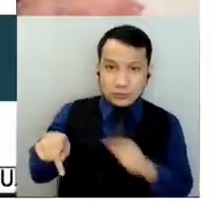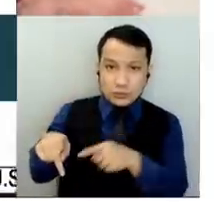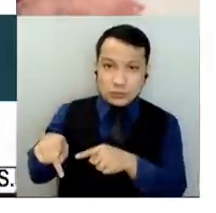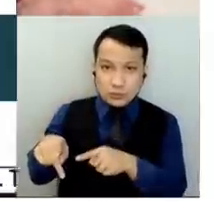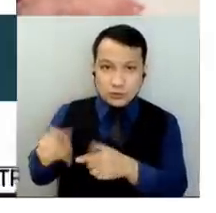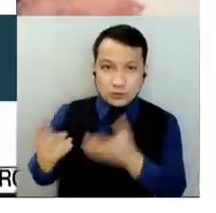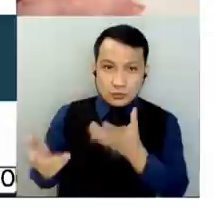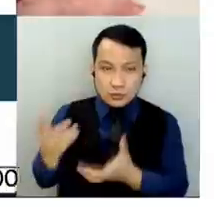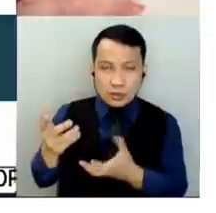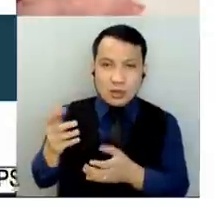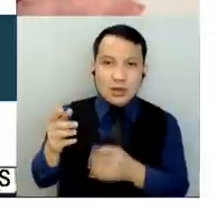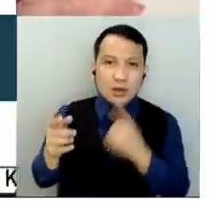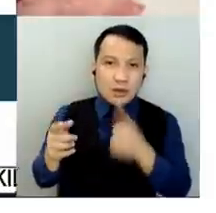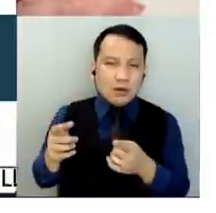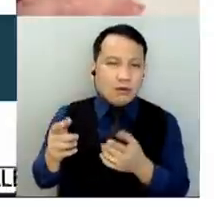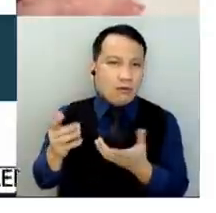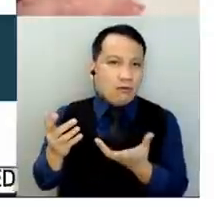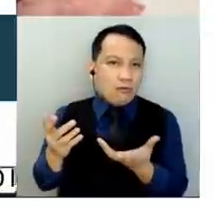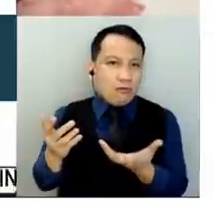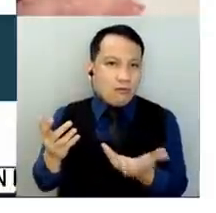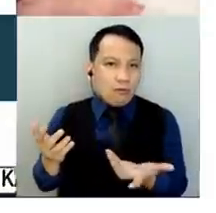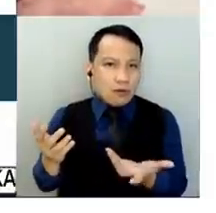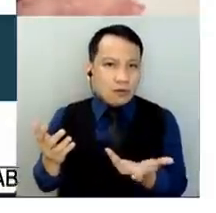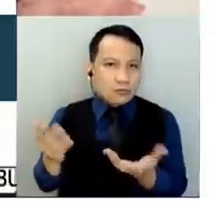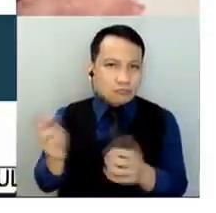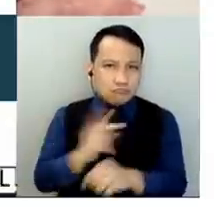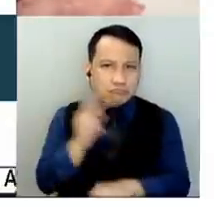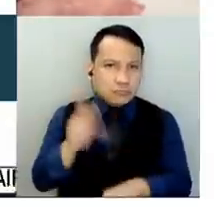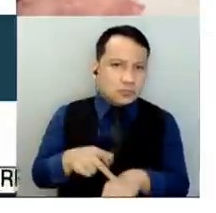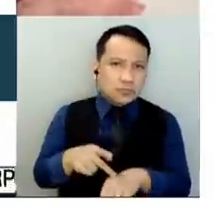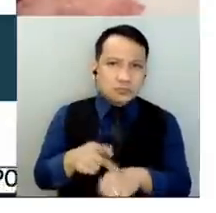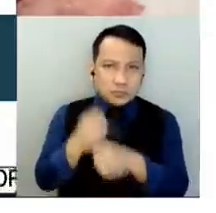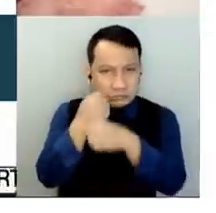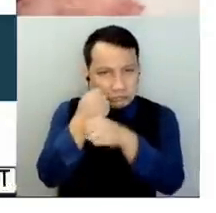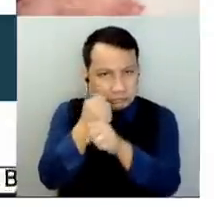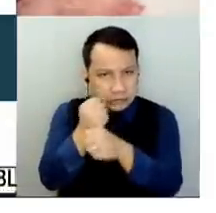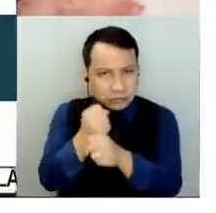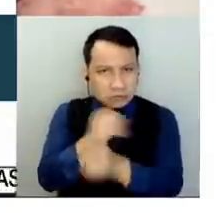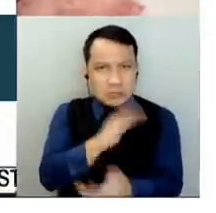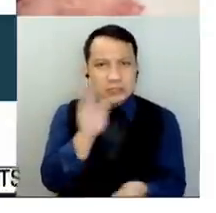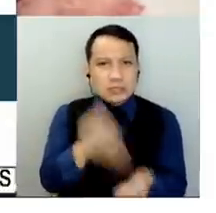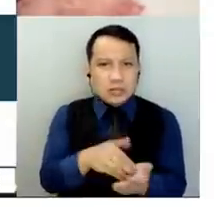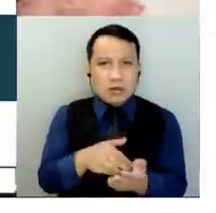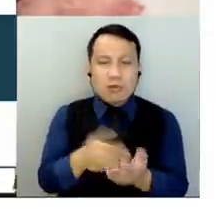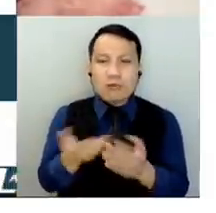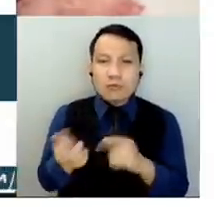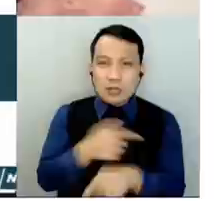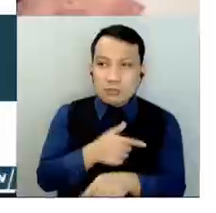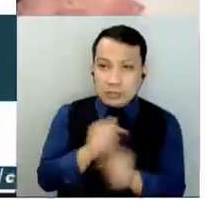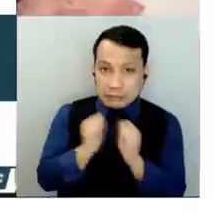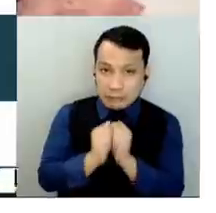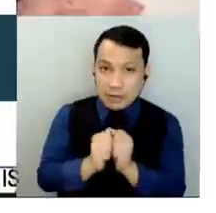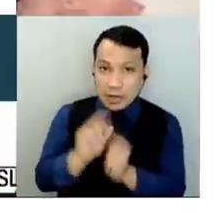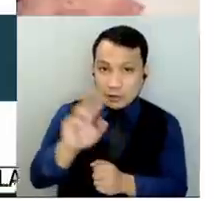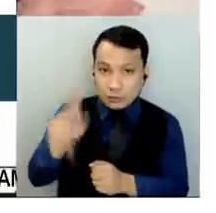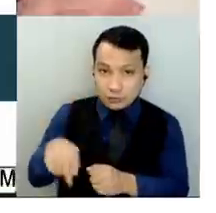then, right? And then, of course, Philippine Genome Center, that's part of the UP system. So not